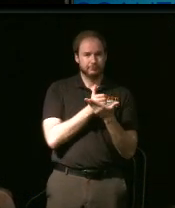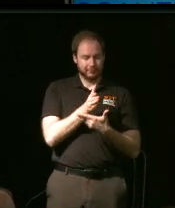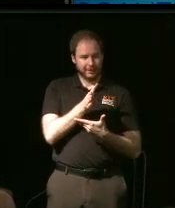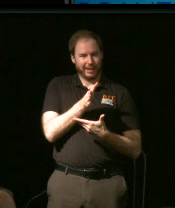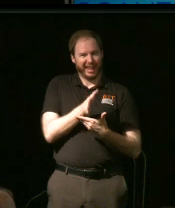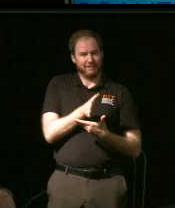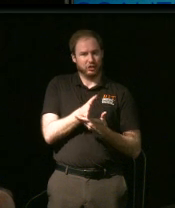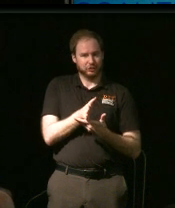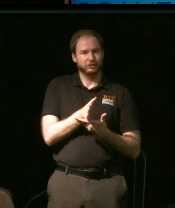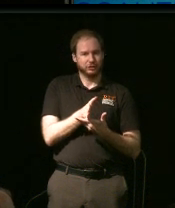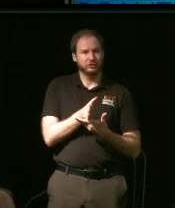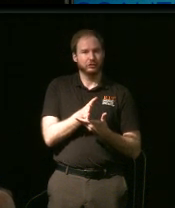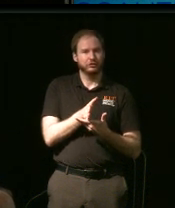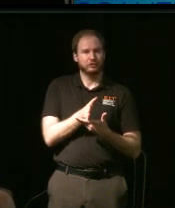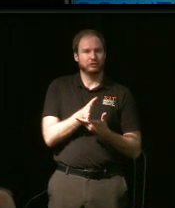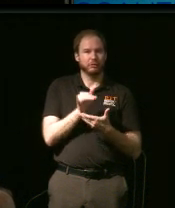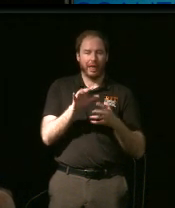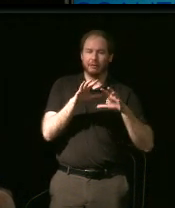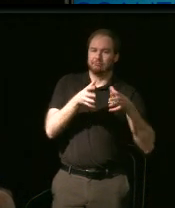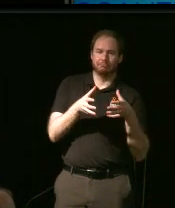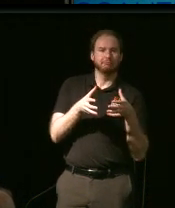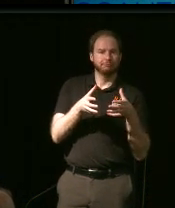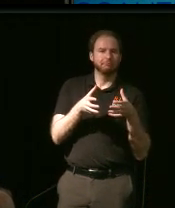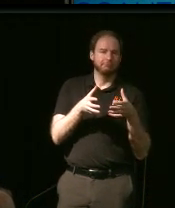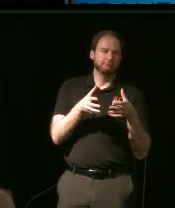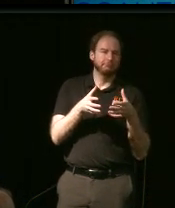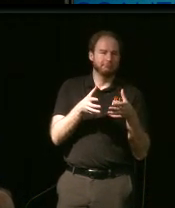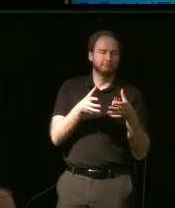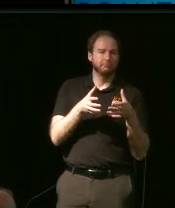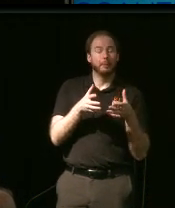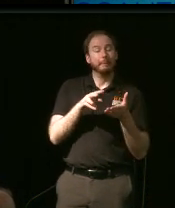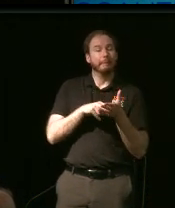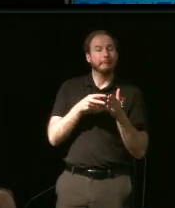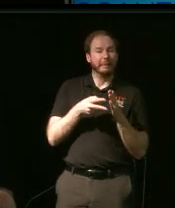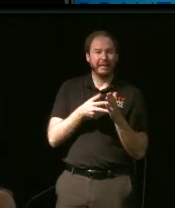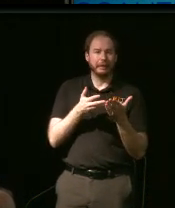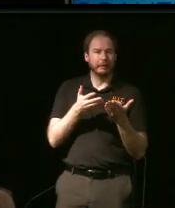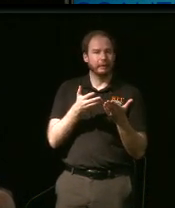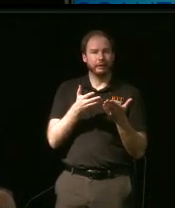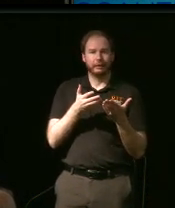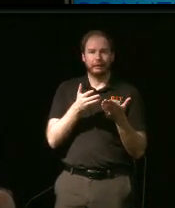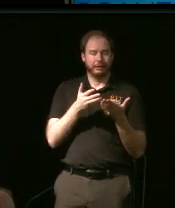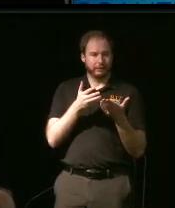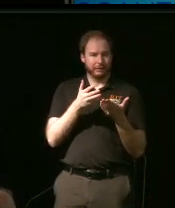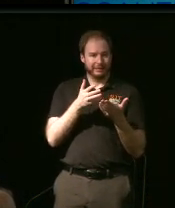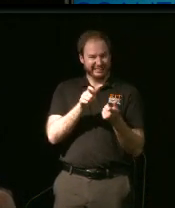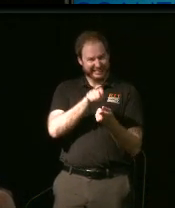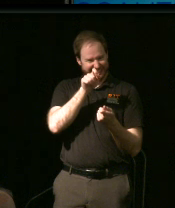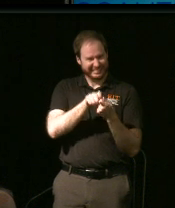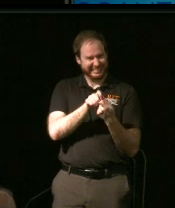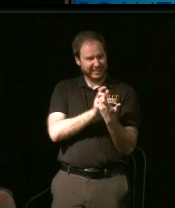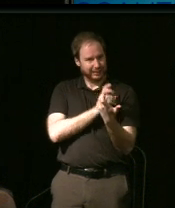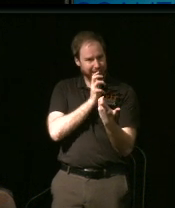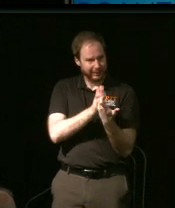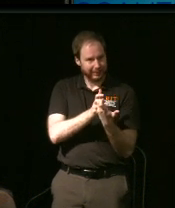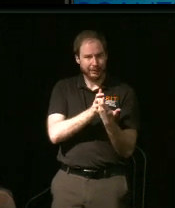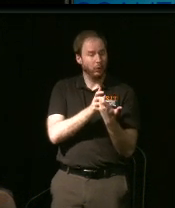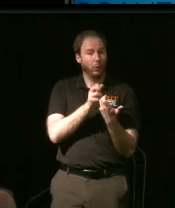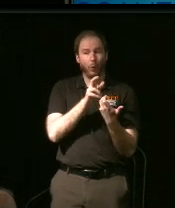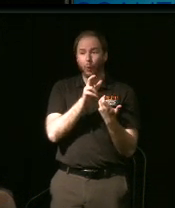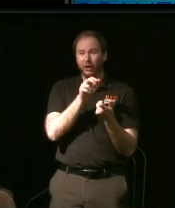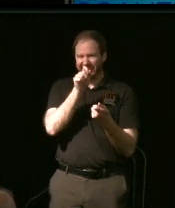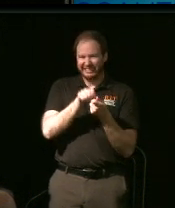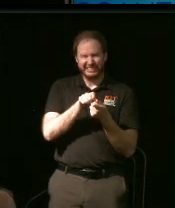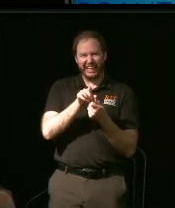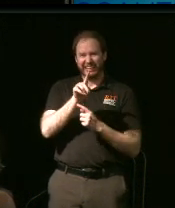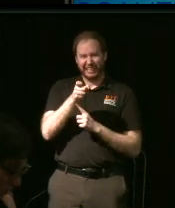results, this is what we would find, which also means they might not represent or explain any one of